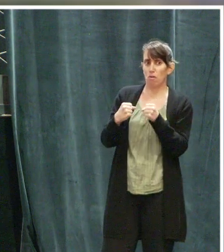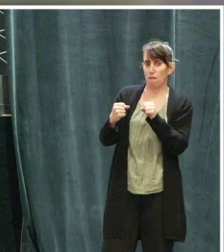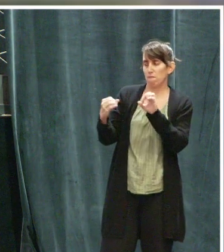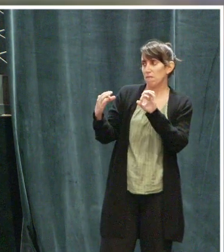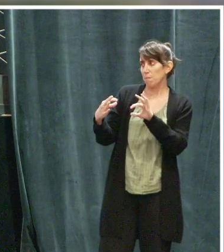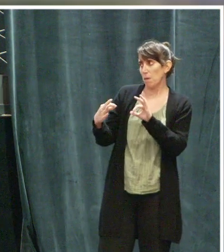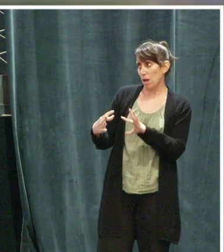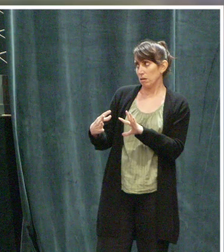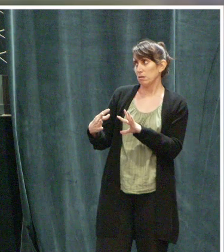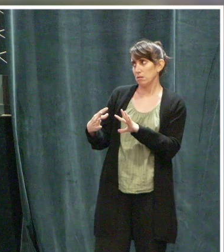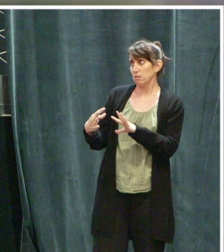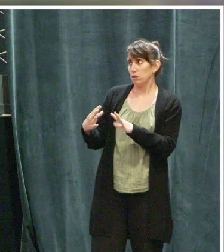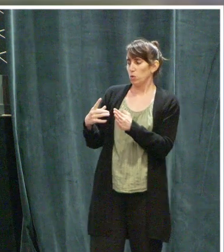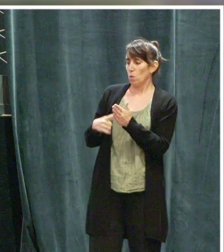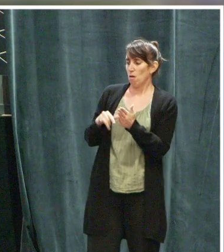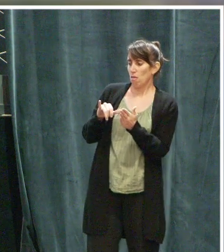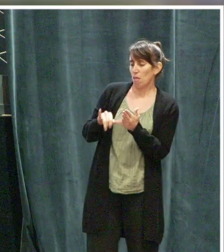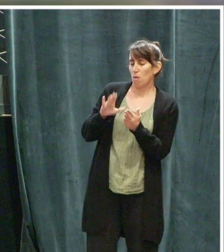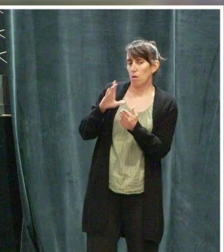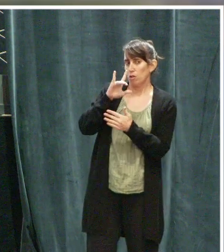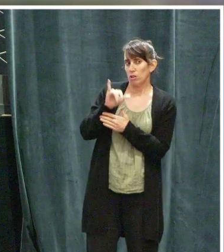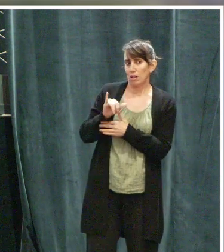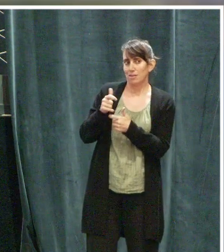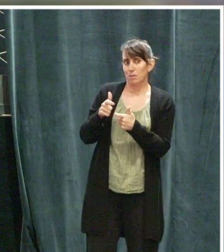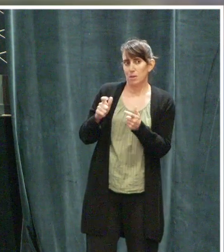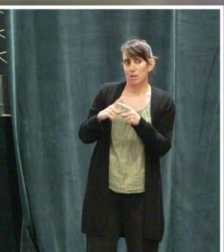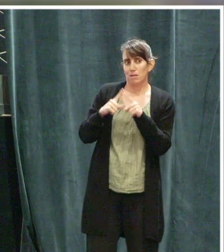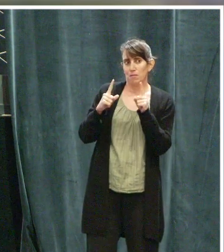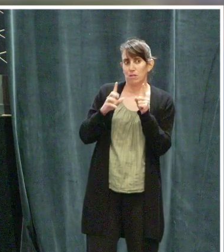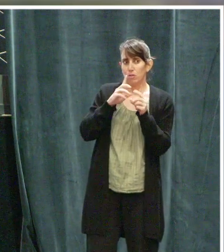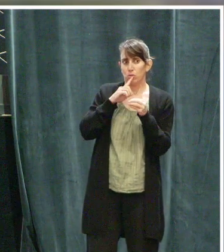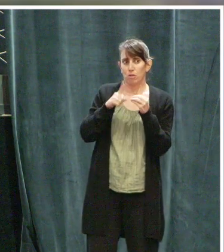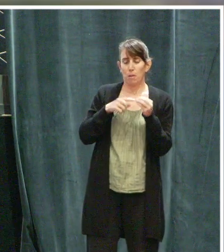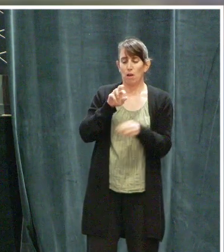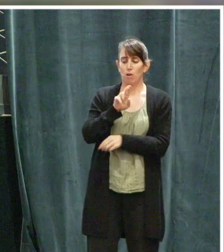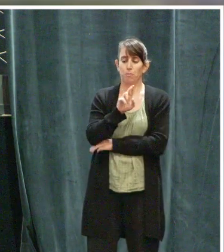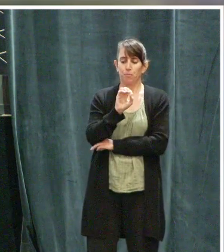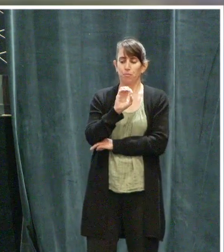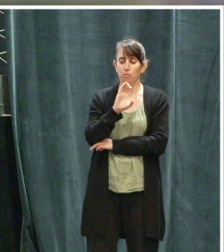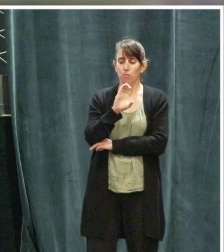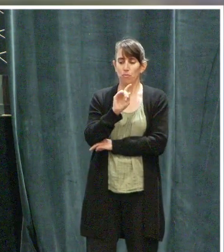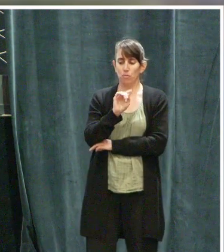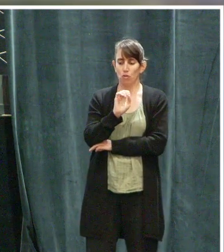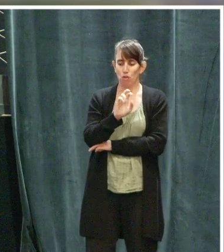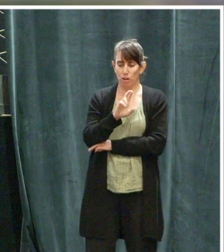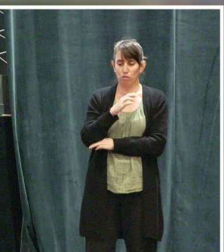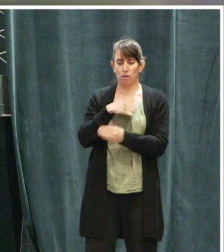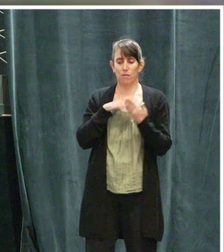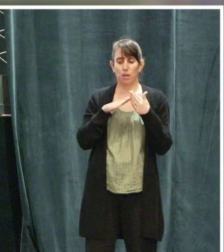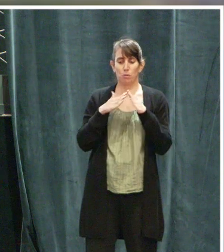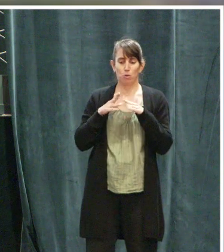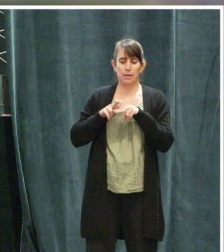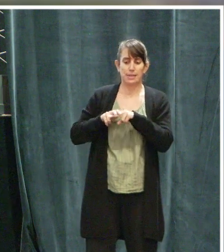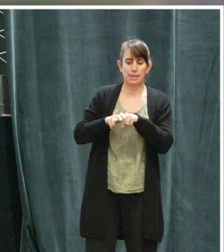feedback into what that looks like, because that's a big difference. You talk about on Rector having a community seating area,